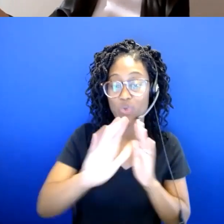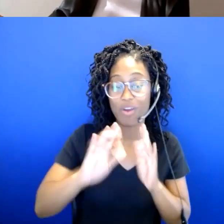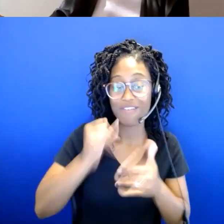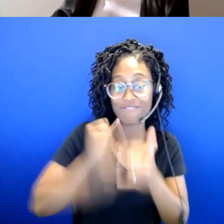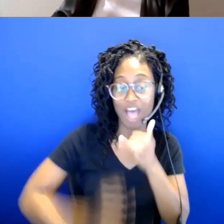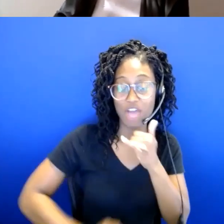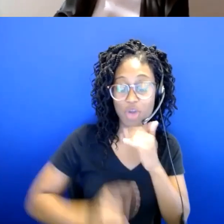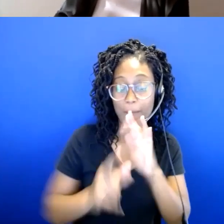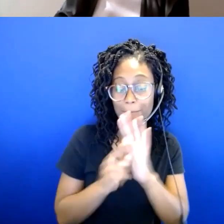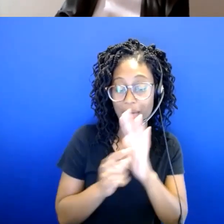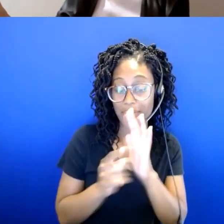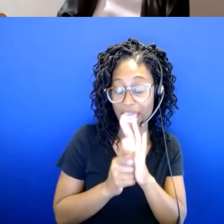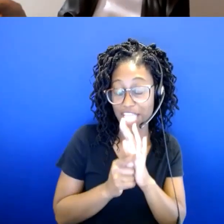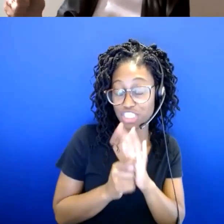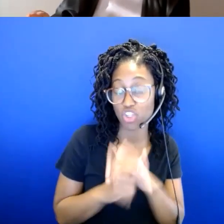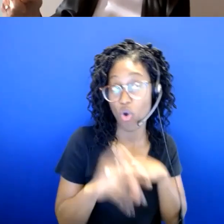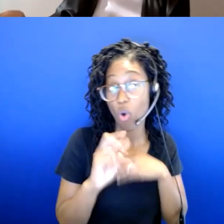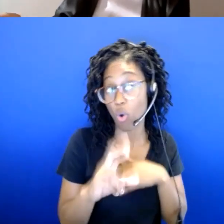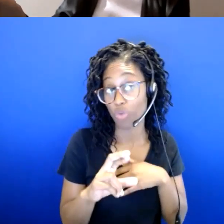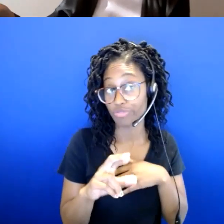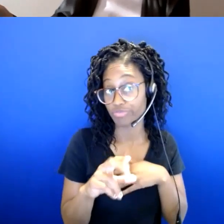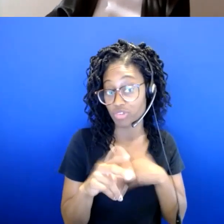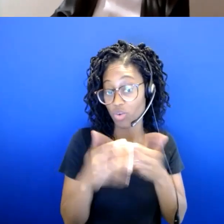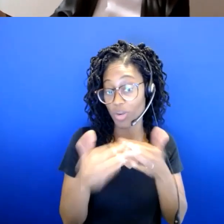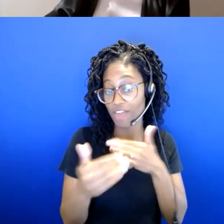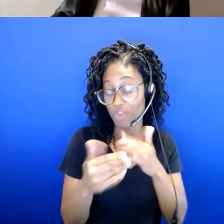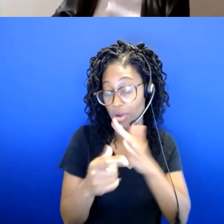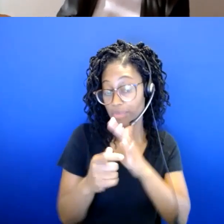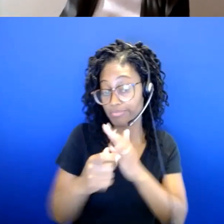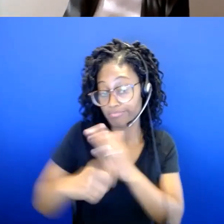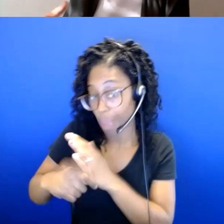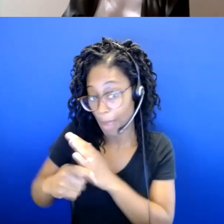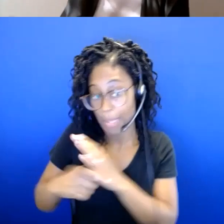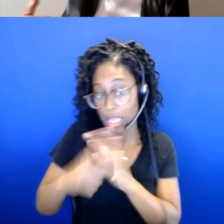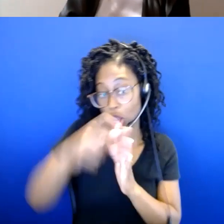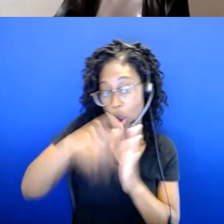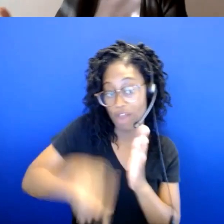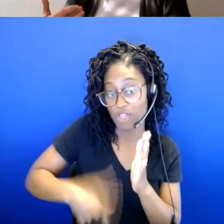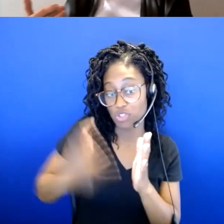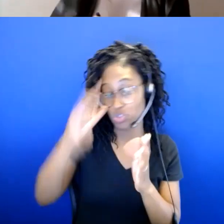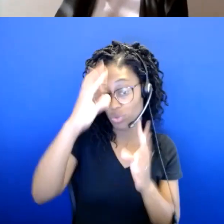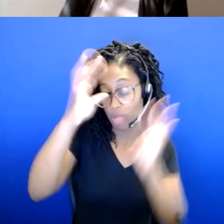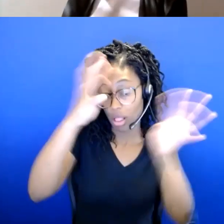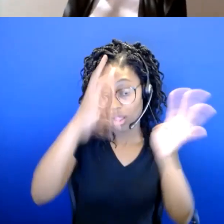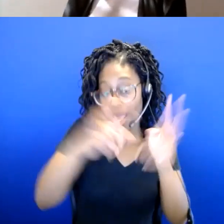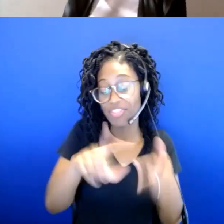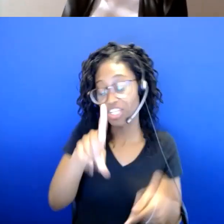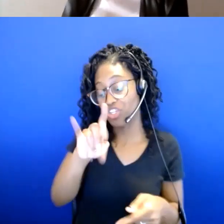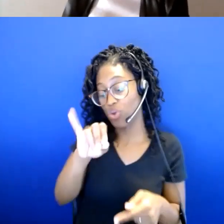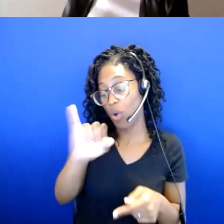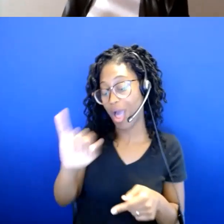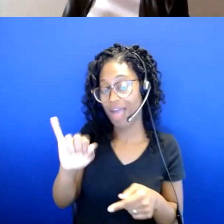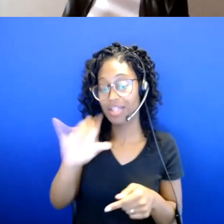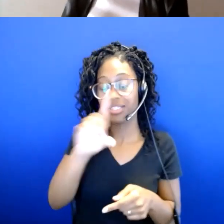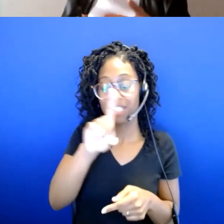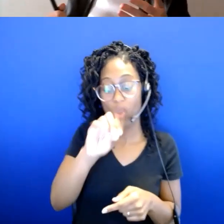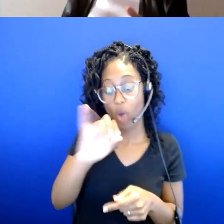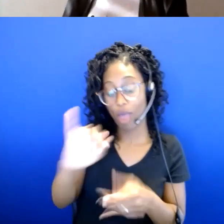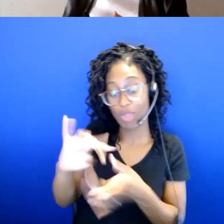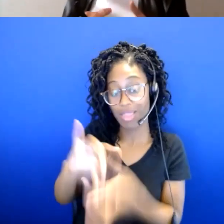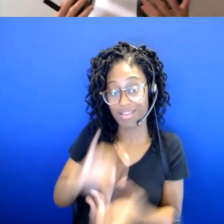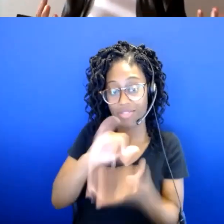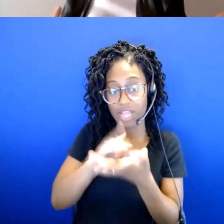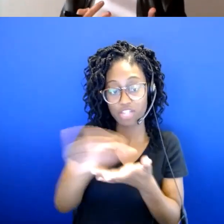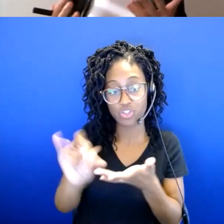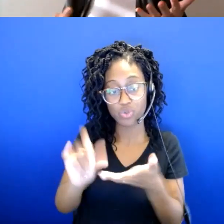or publications and the DOI related to that. So, so that we really see